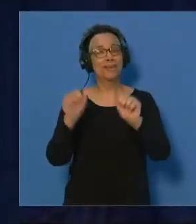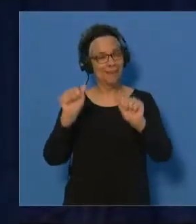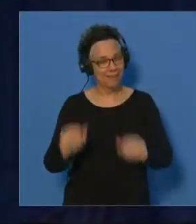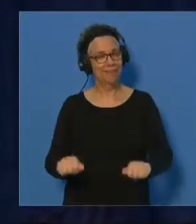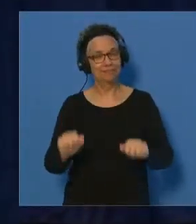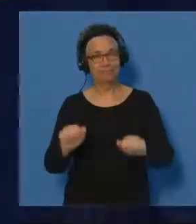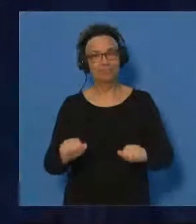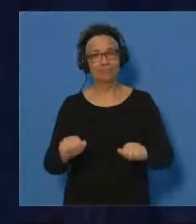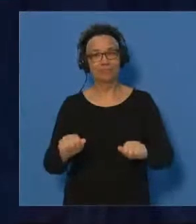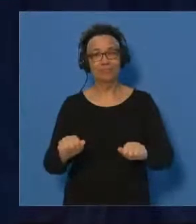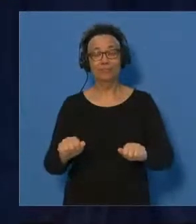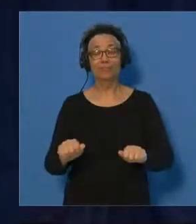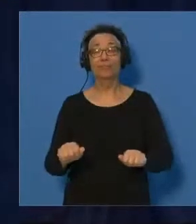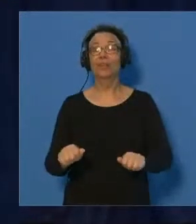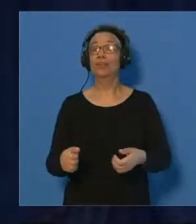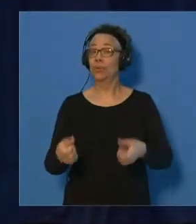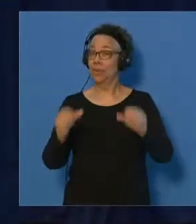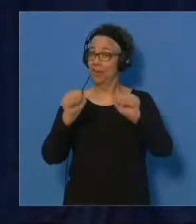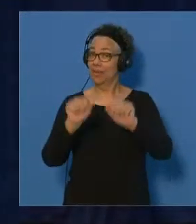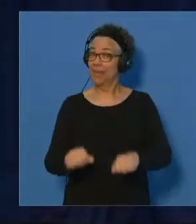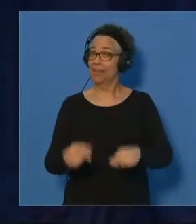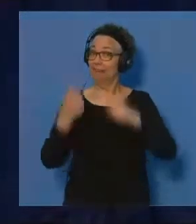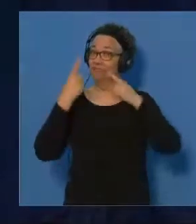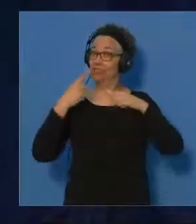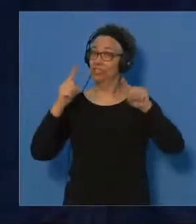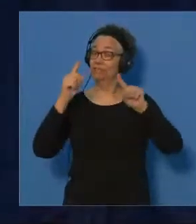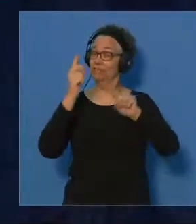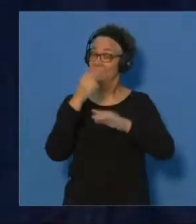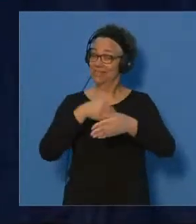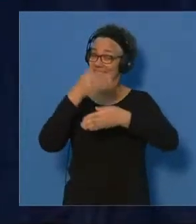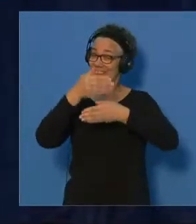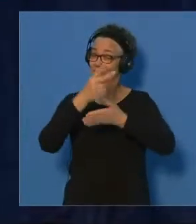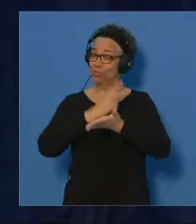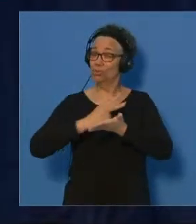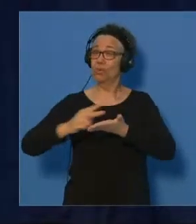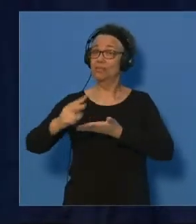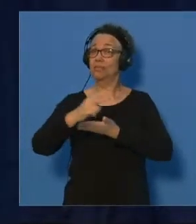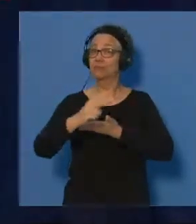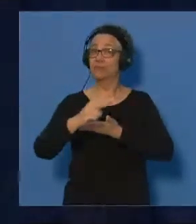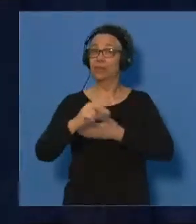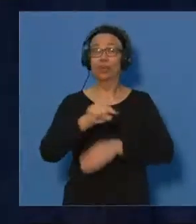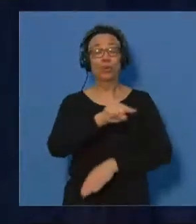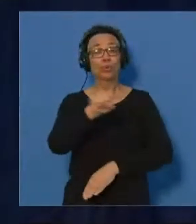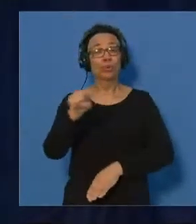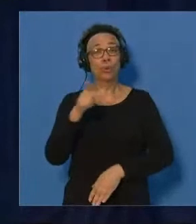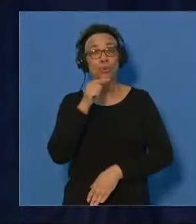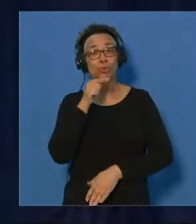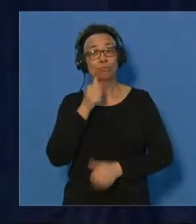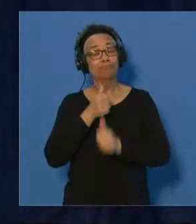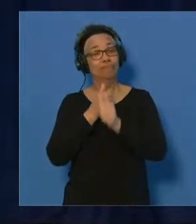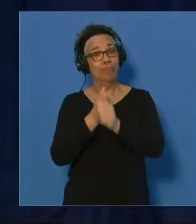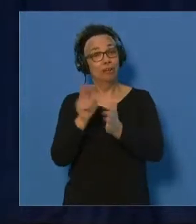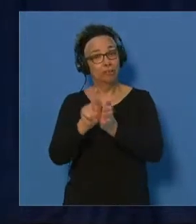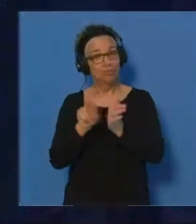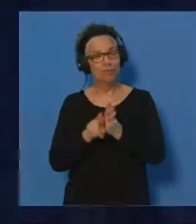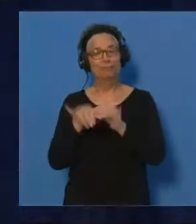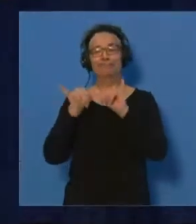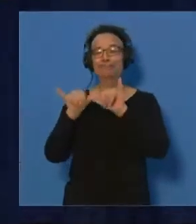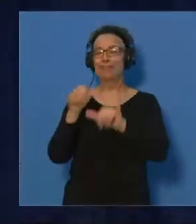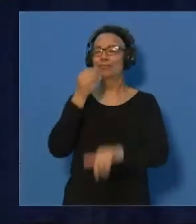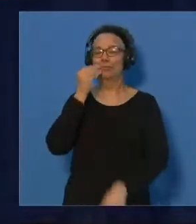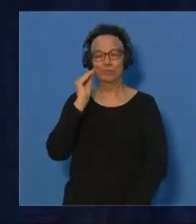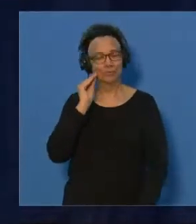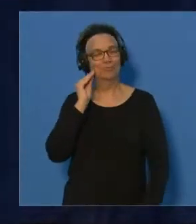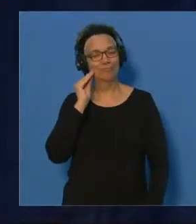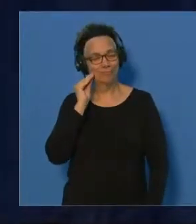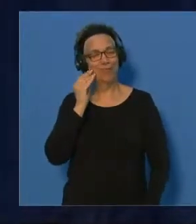this, and we can get through this next 2 weeks. To those of us who have followed the guidelines and stayed home, I am